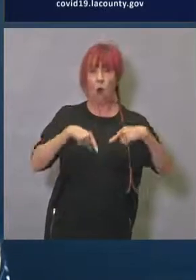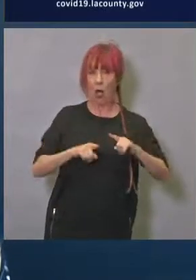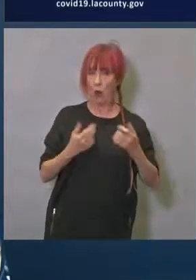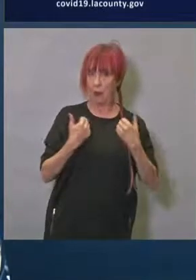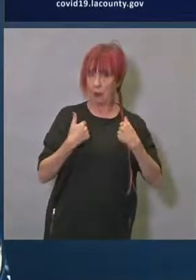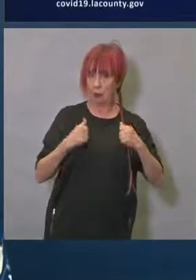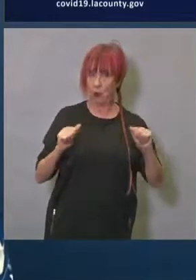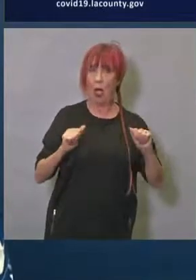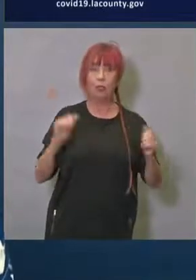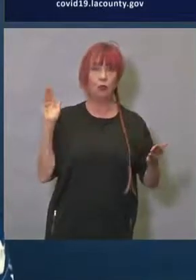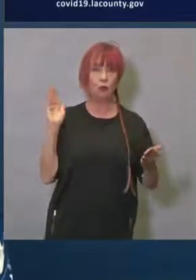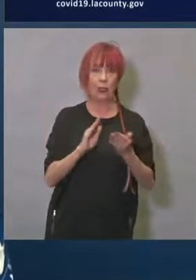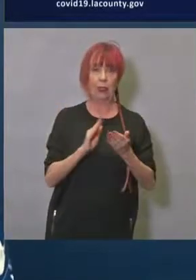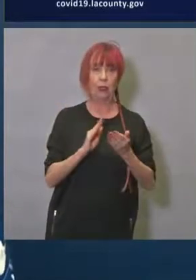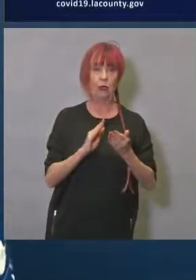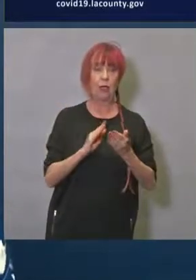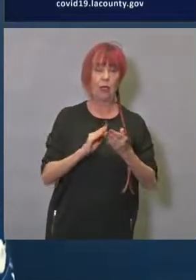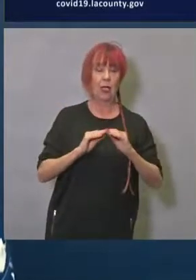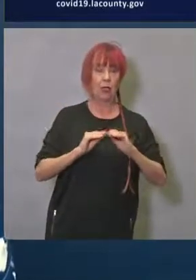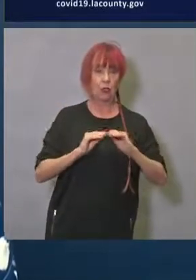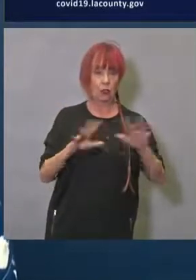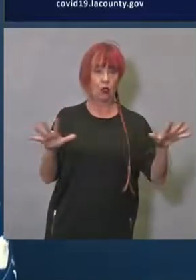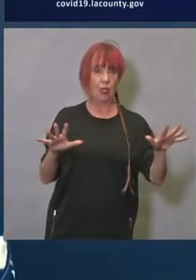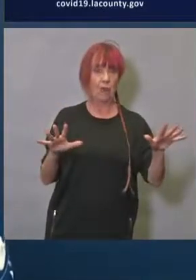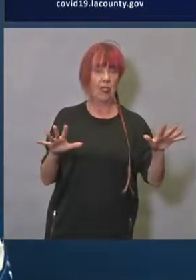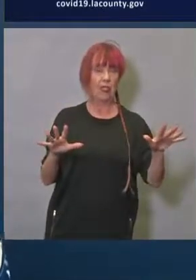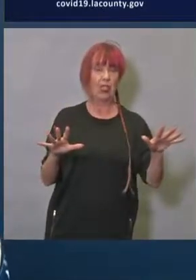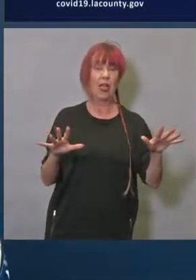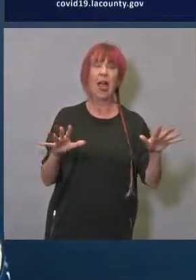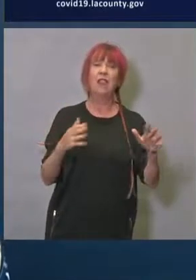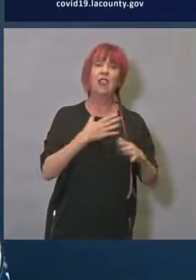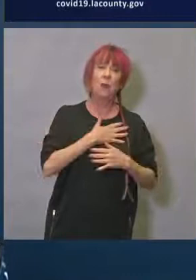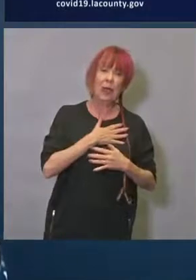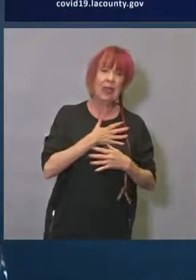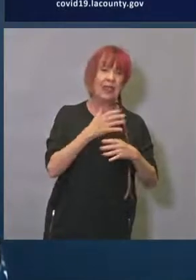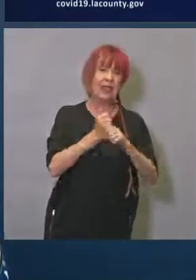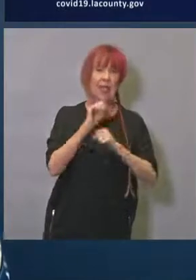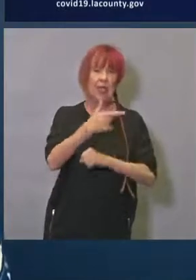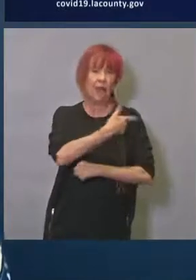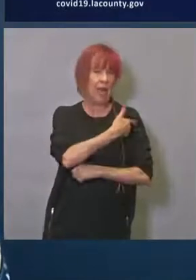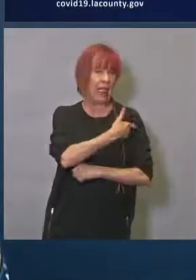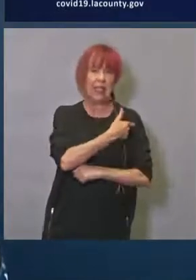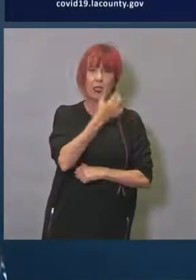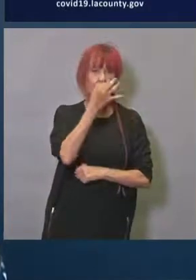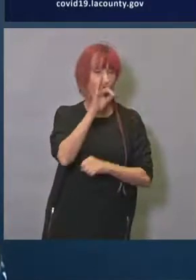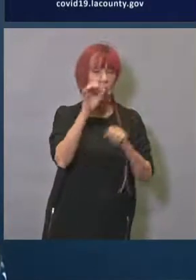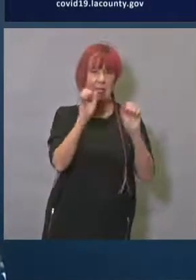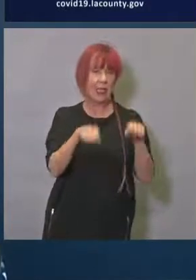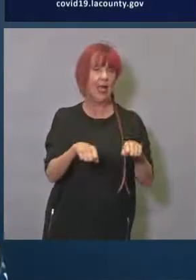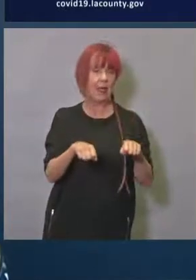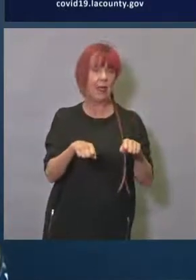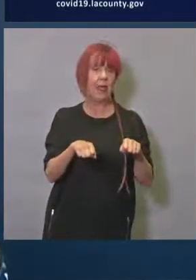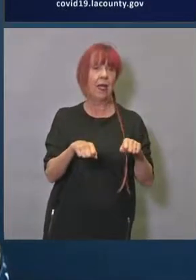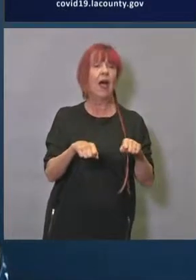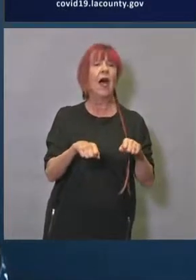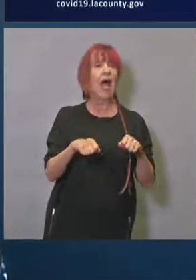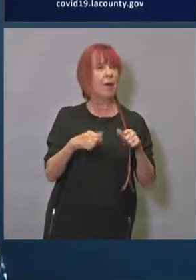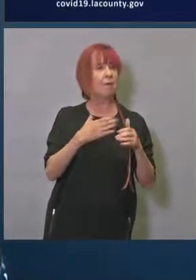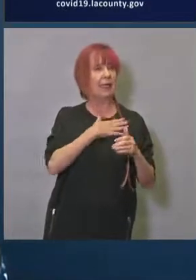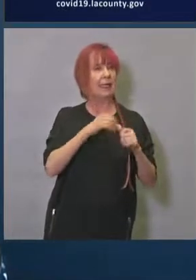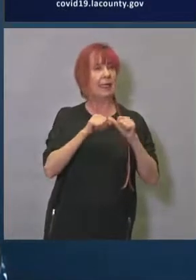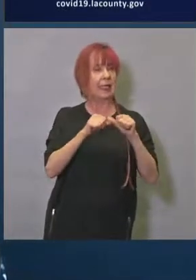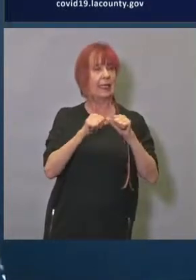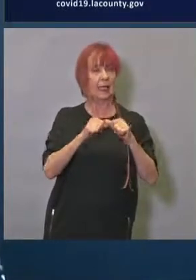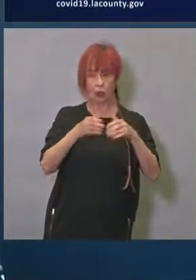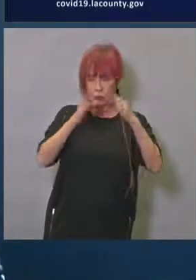reduce transmission and beat COVID-19. So please get your vaccine just as soon as you're eligible, and please continue to